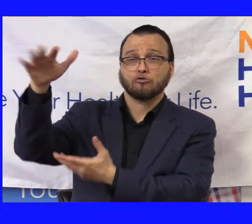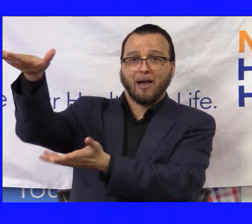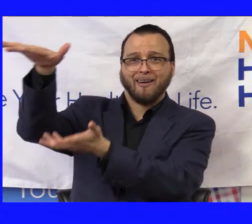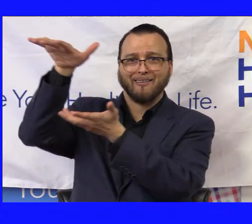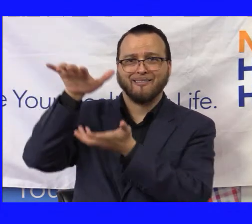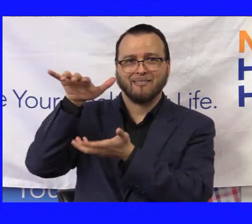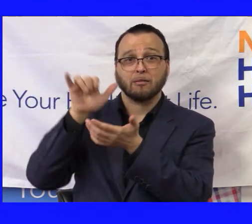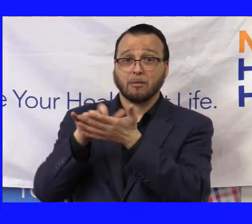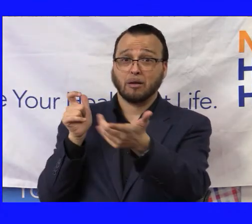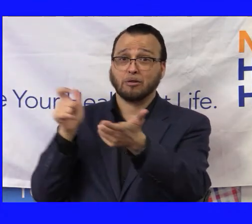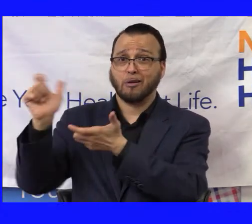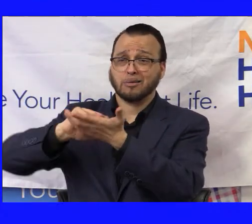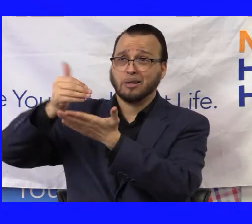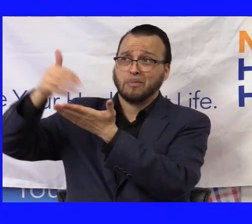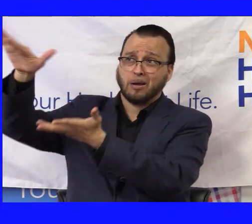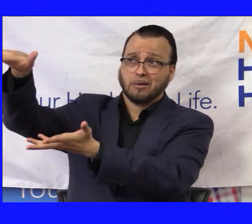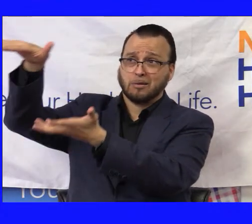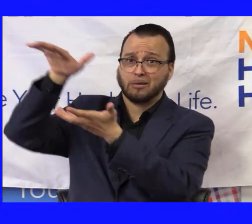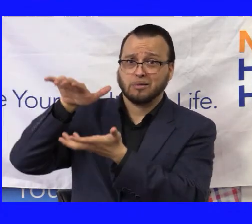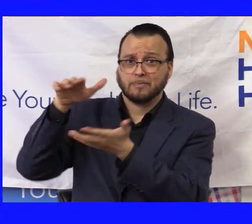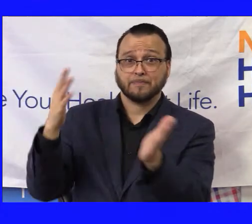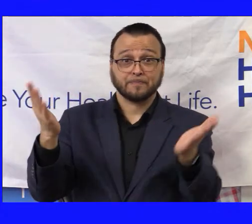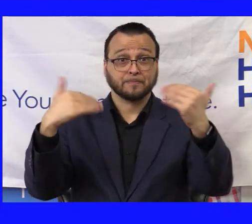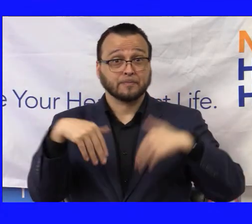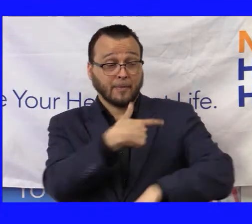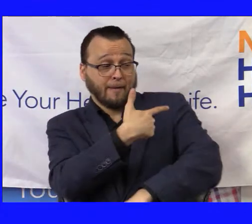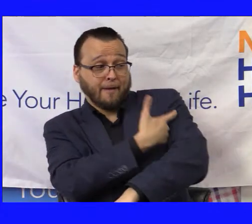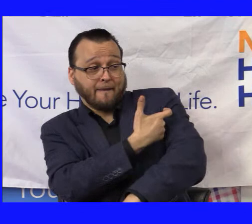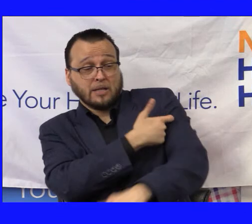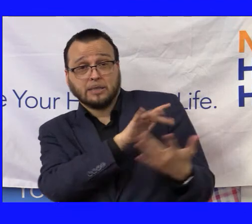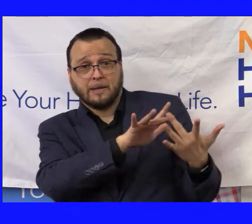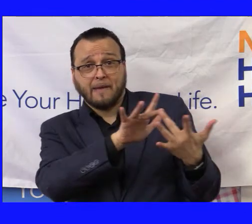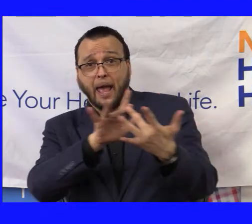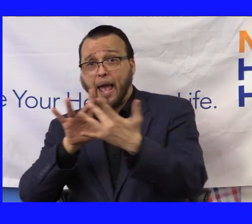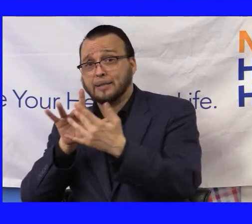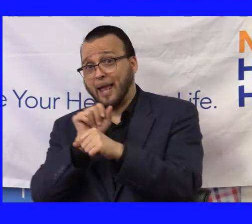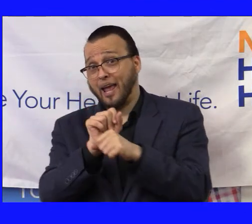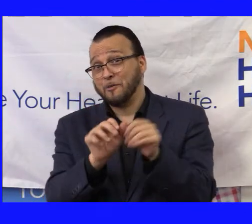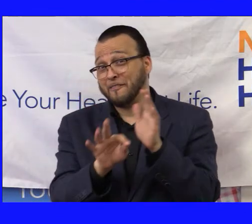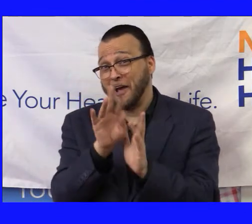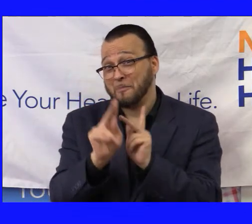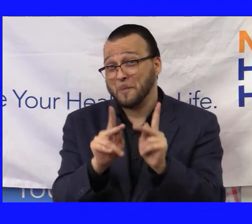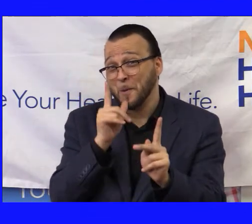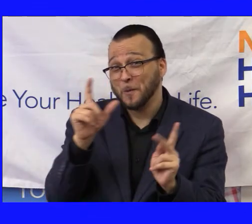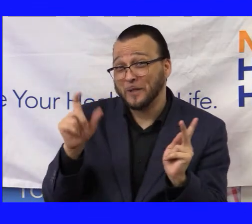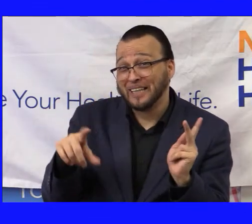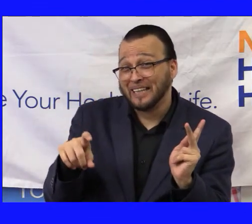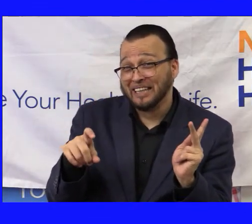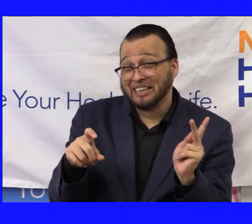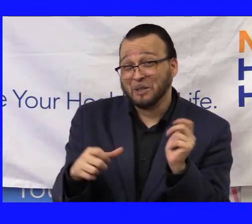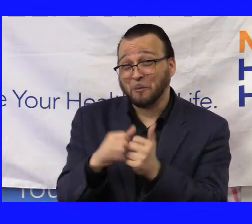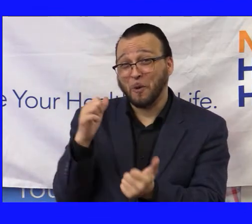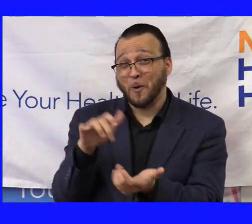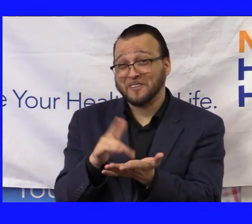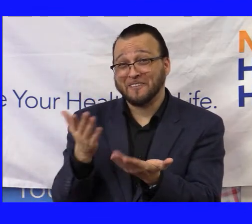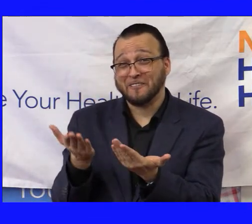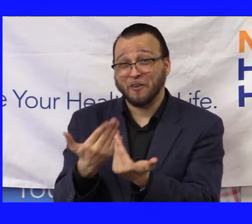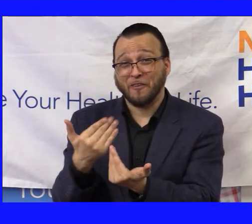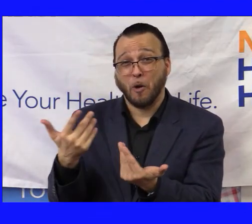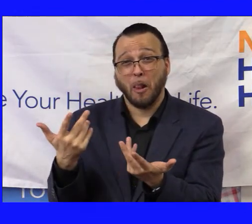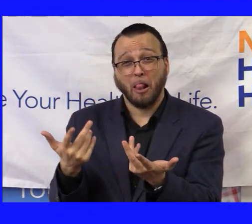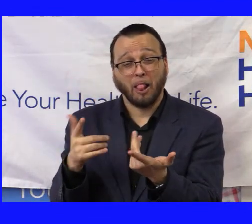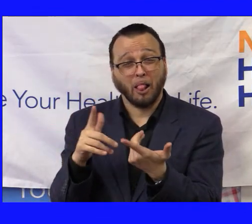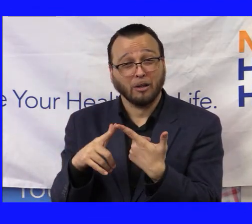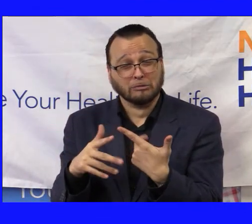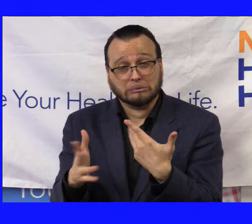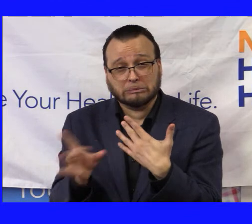grant to fund, and the vaccine canvassing efforts where we go and find those most vulnerable New Yorkers and bring them out to get the vaccine. We use